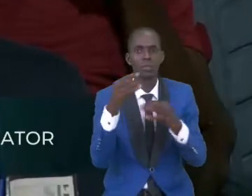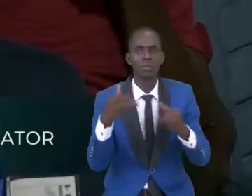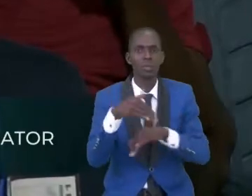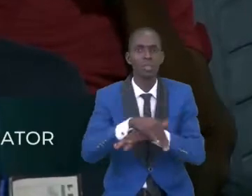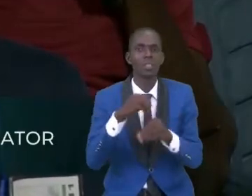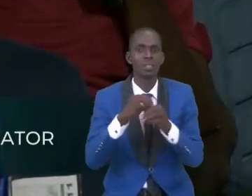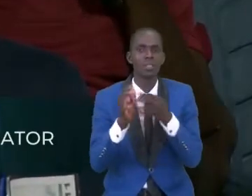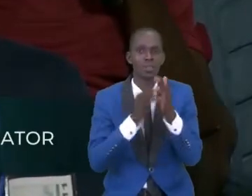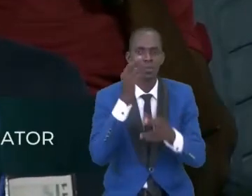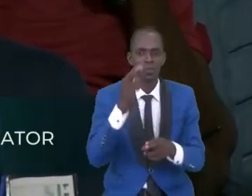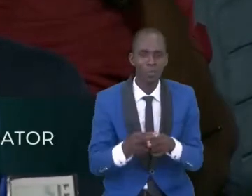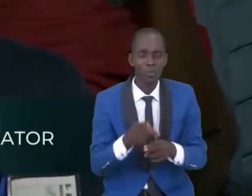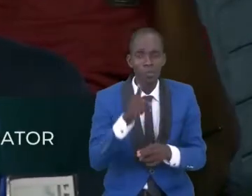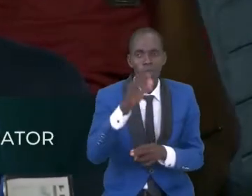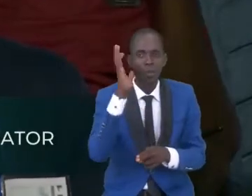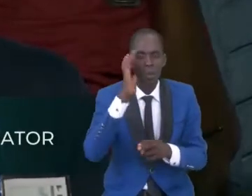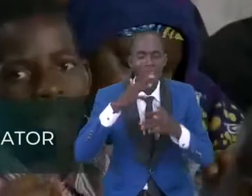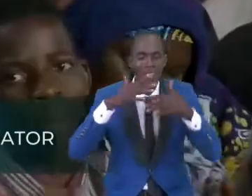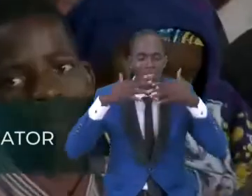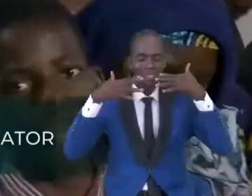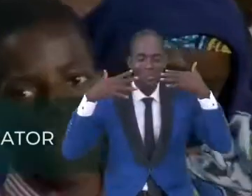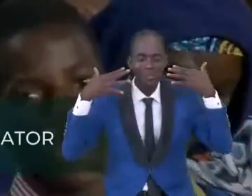Amen. You will smile.